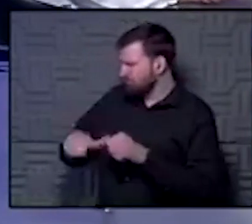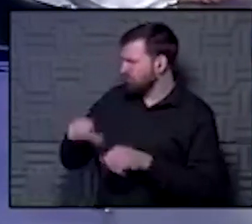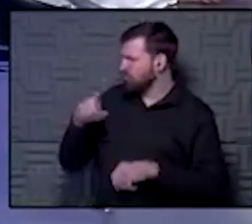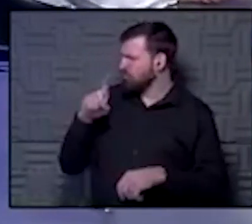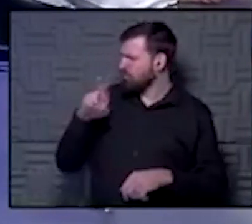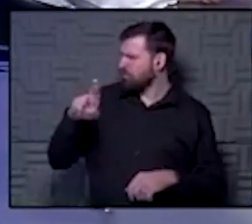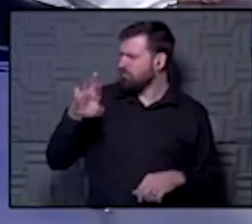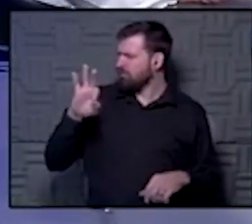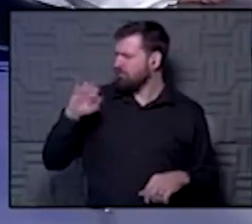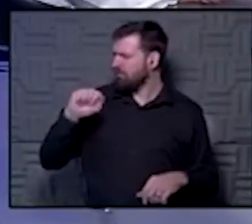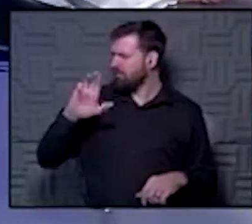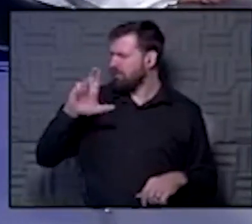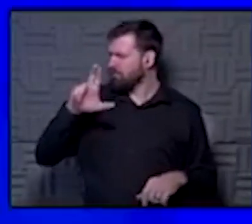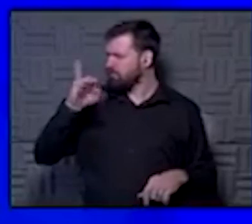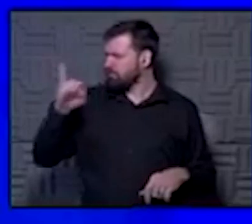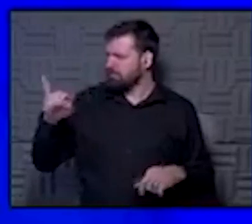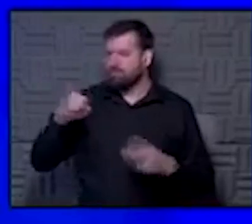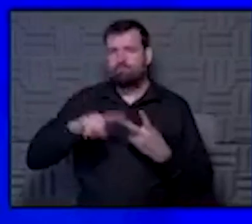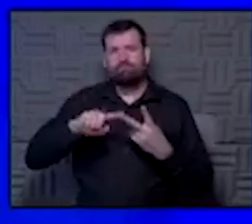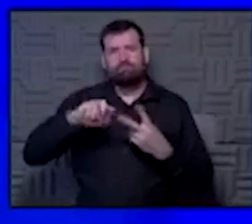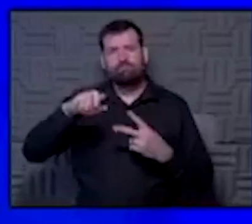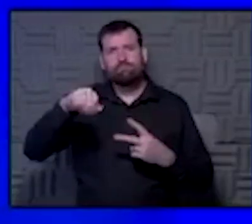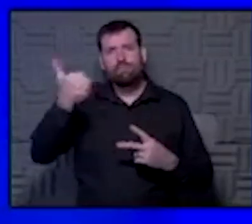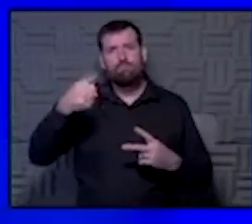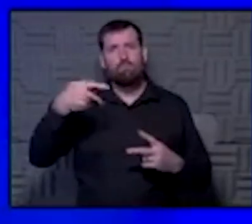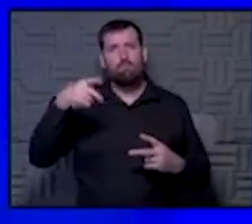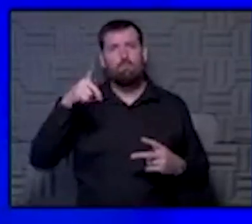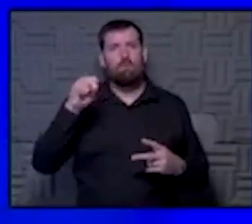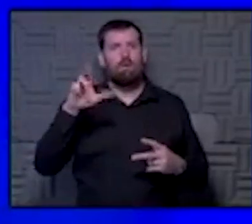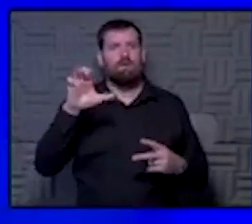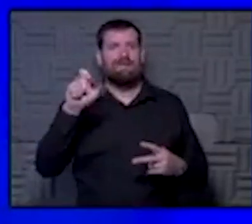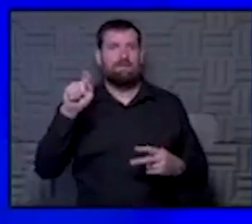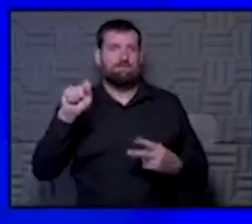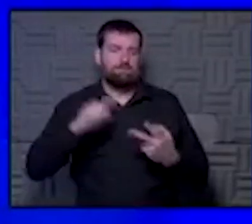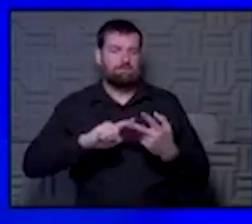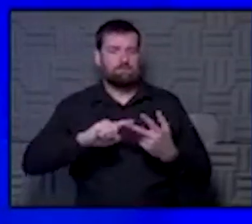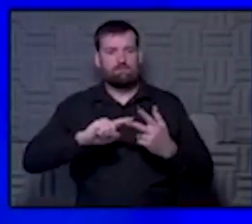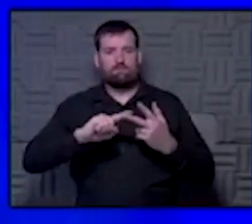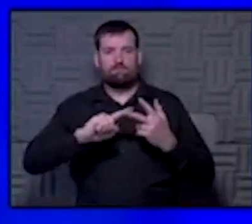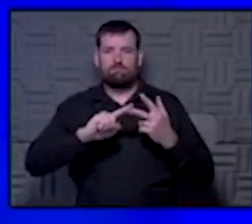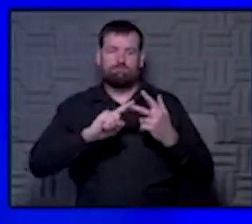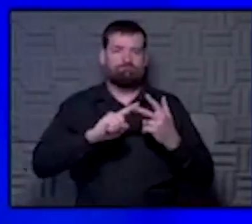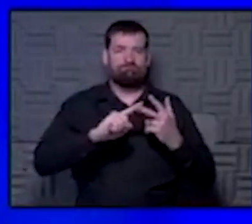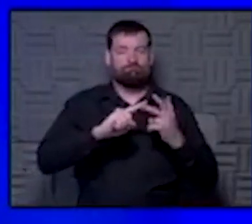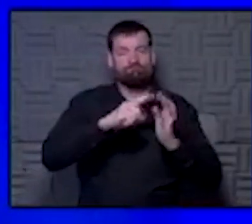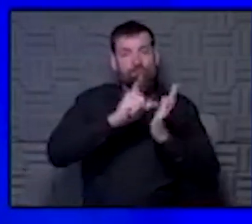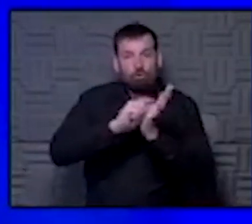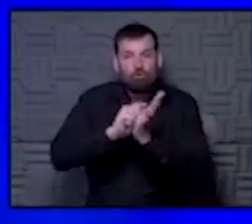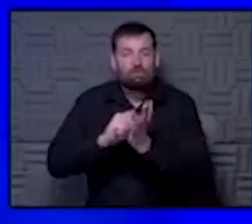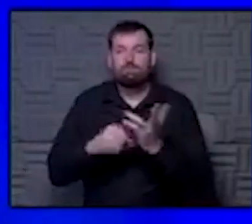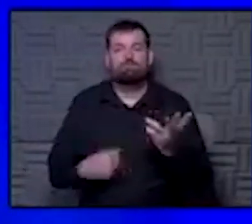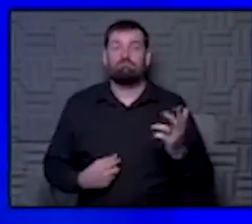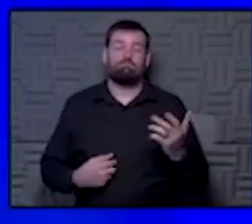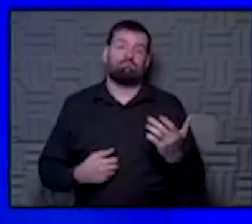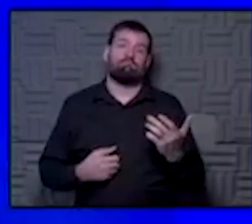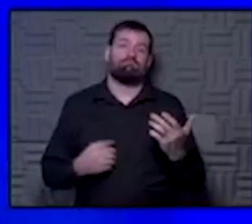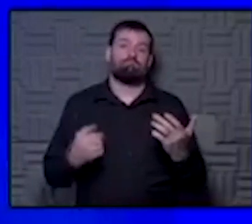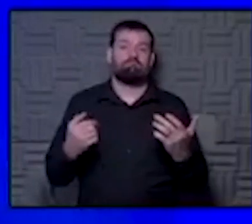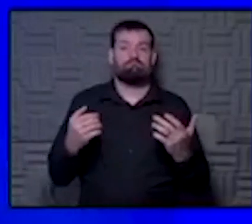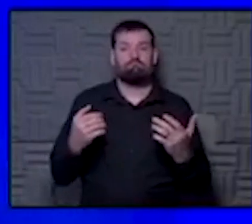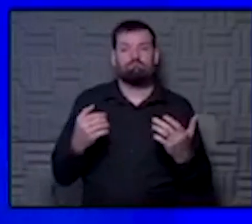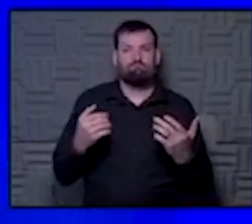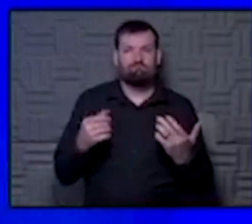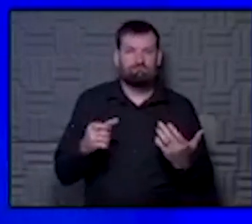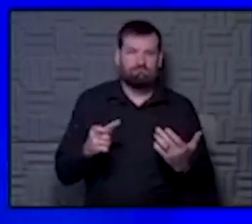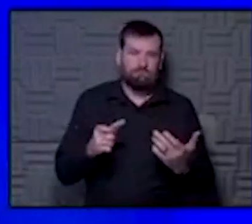who said it or a podcast or another article I read. I think there are gradations, and I think, it's